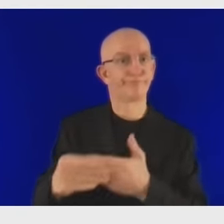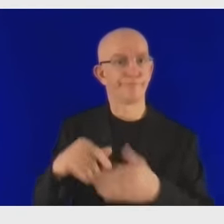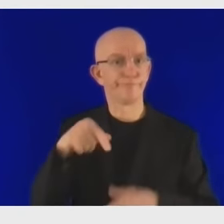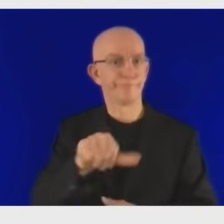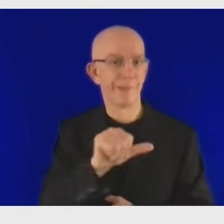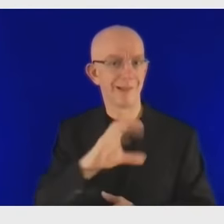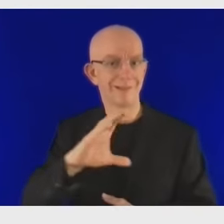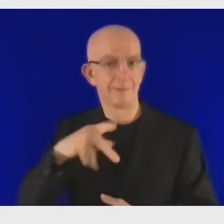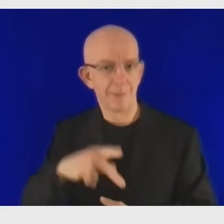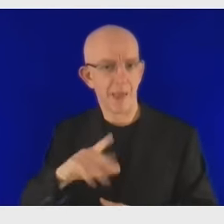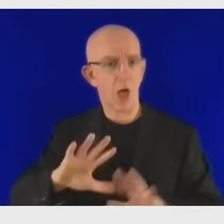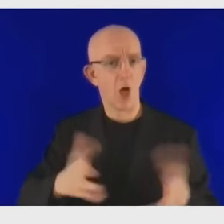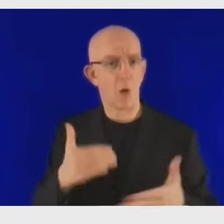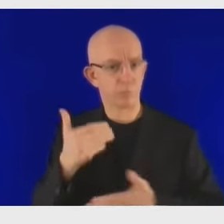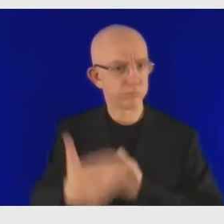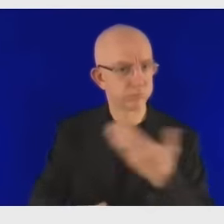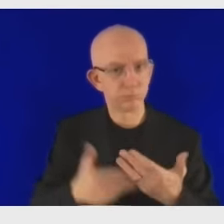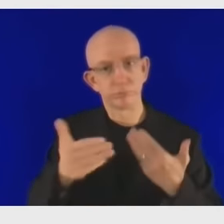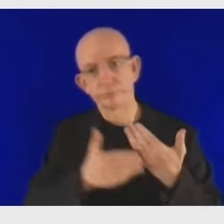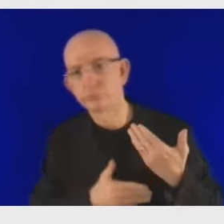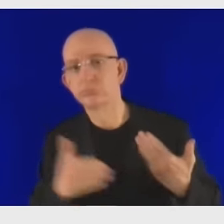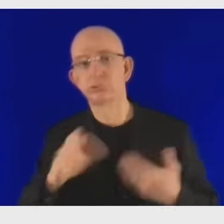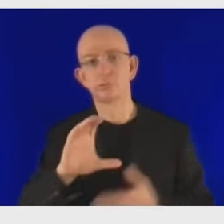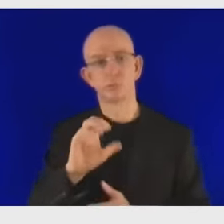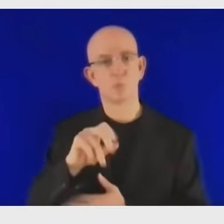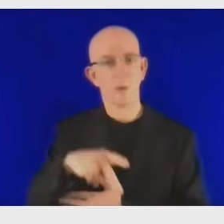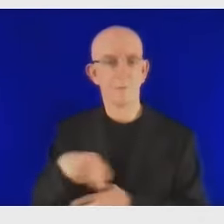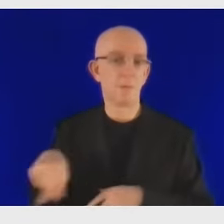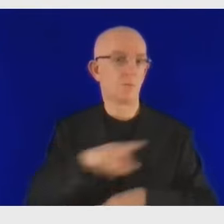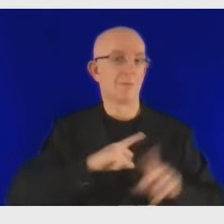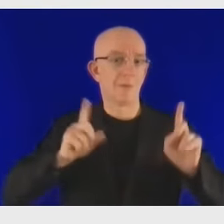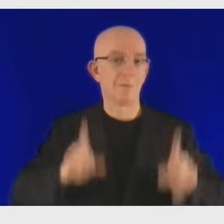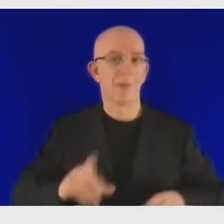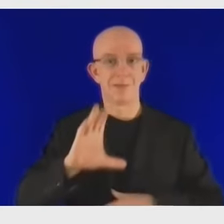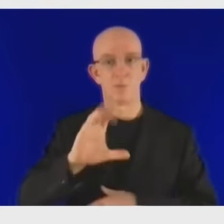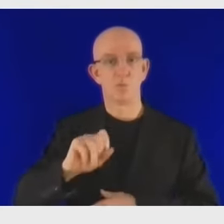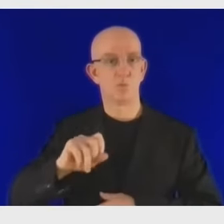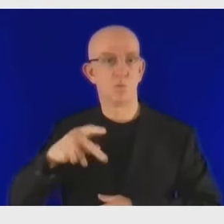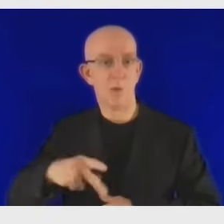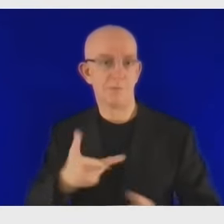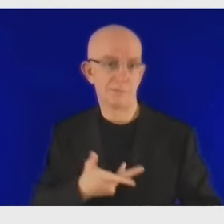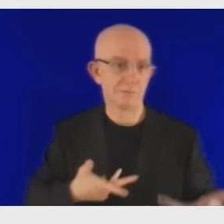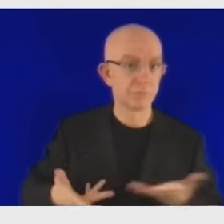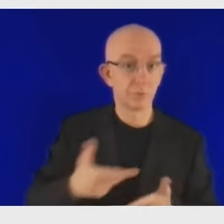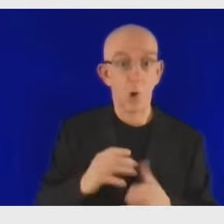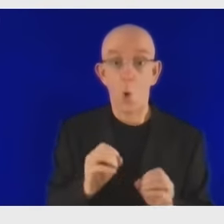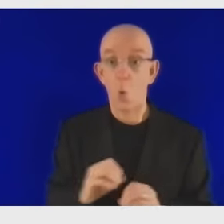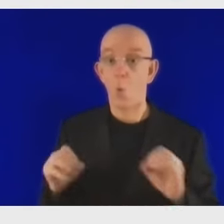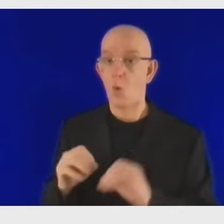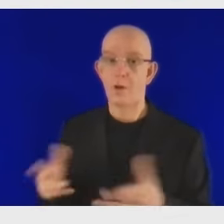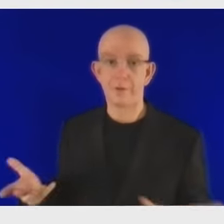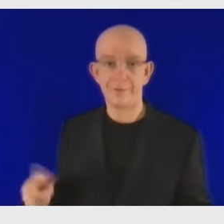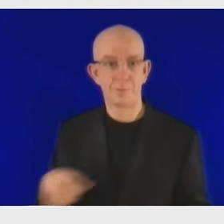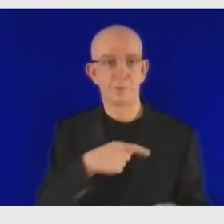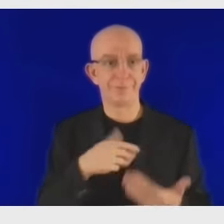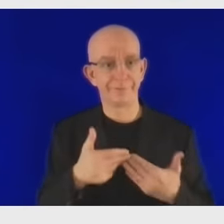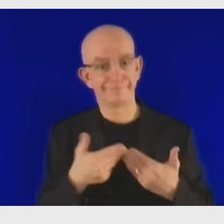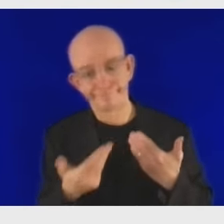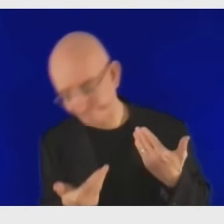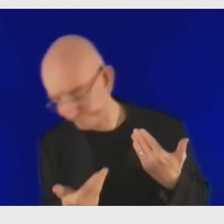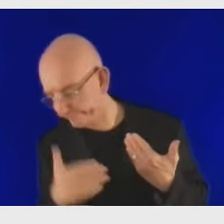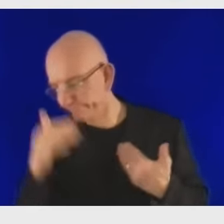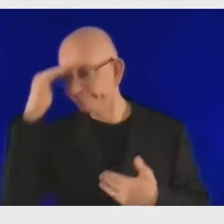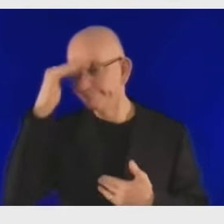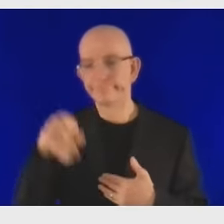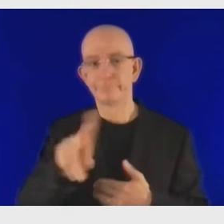start thinking about COP27 right now and the demands that we'll be making to land finances in implementing